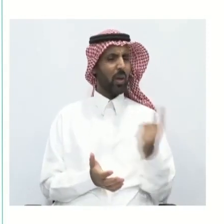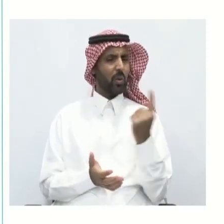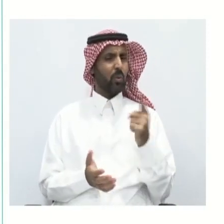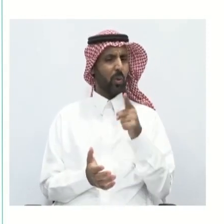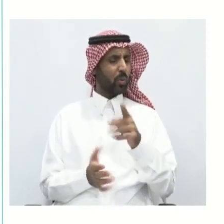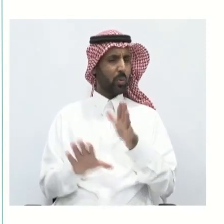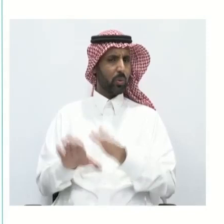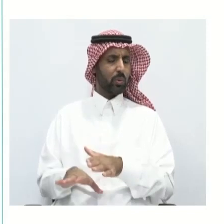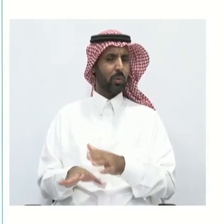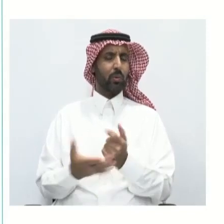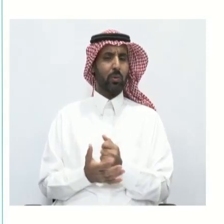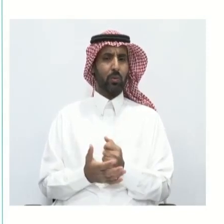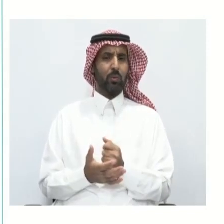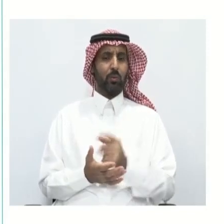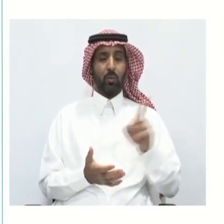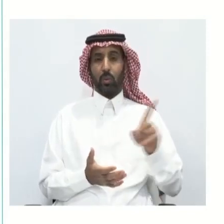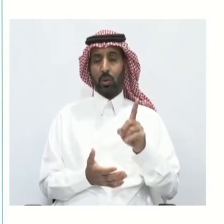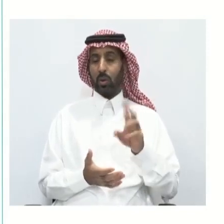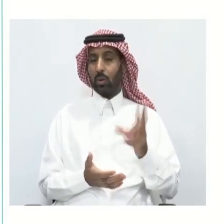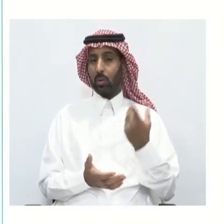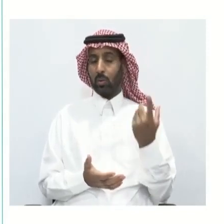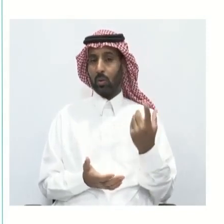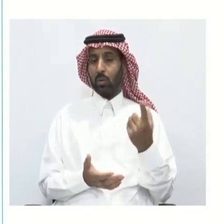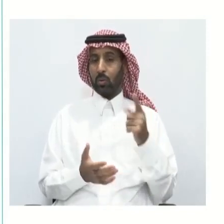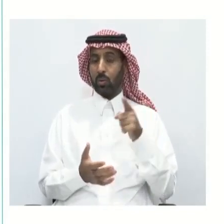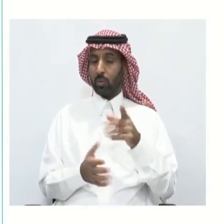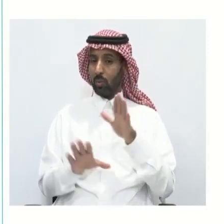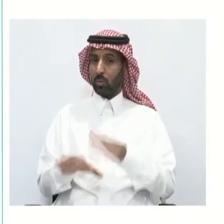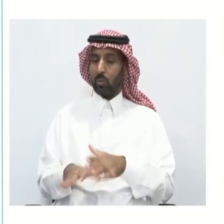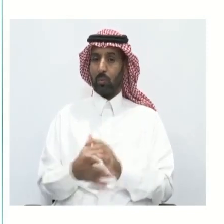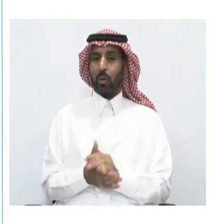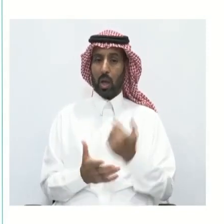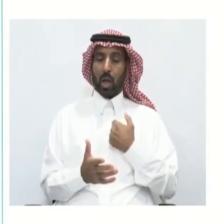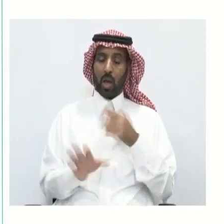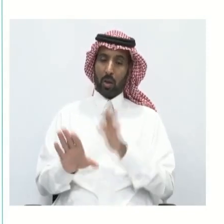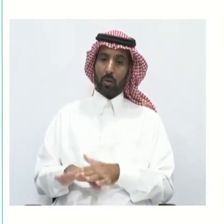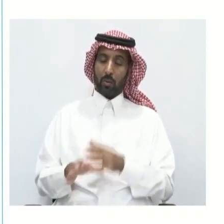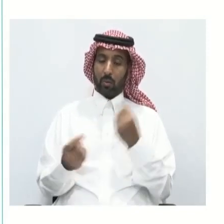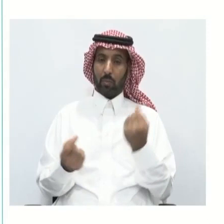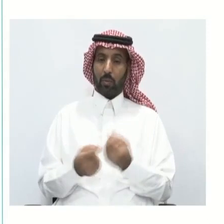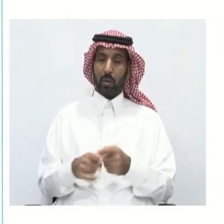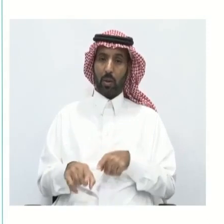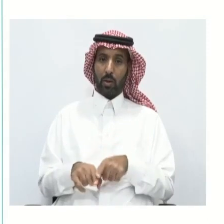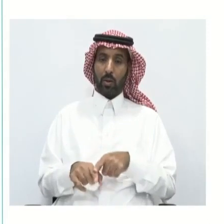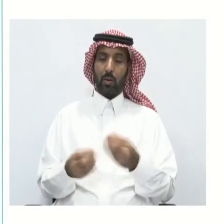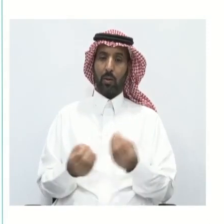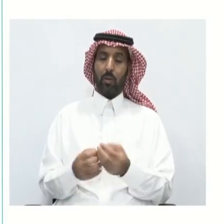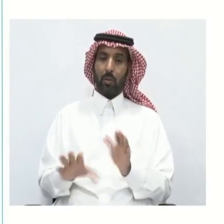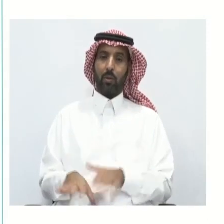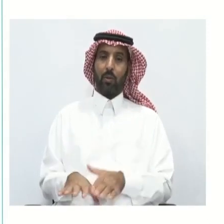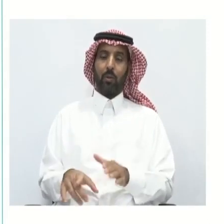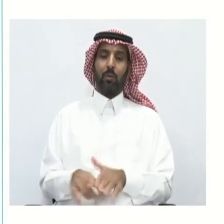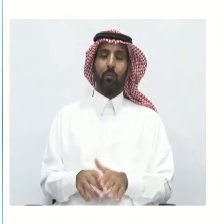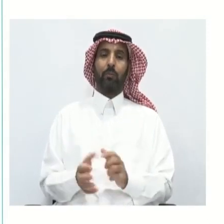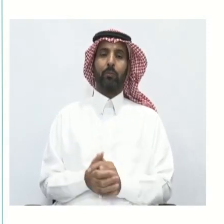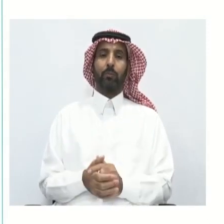stay? Where will you stay? Maybe I'll stay with friends. Maybe I'll stay